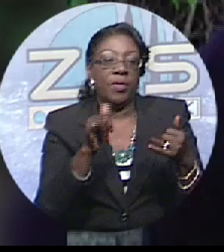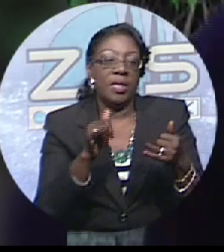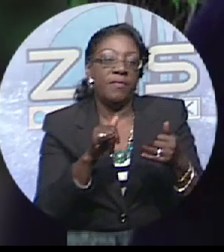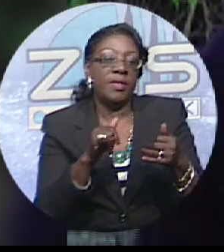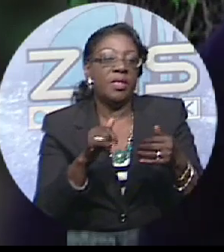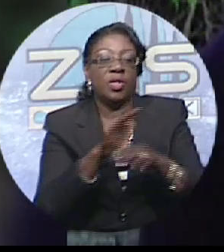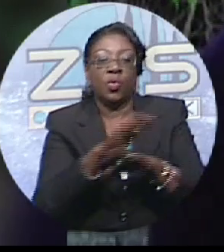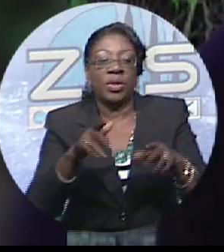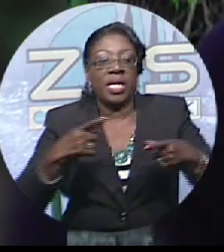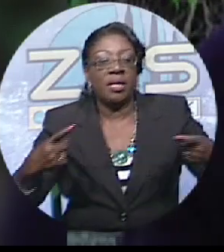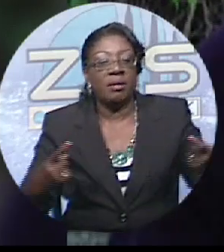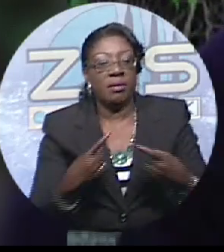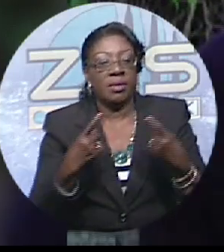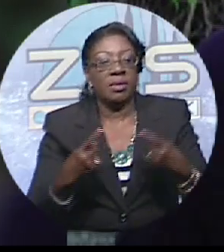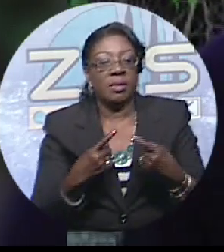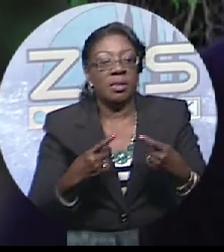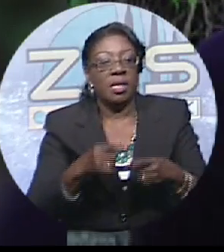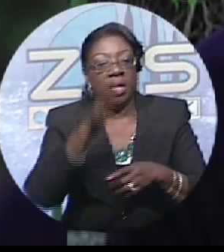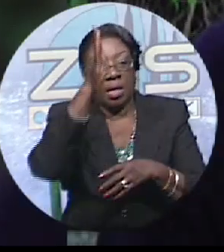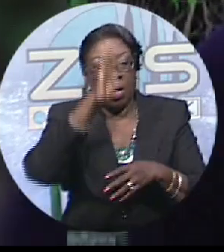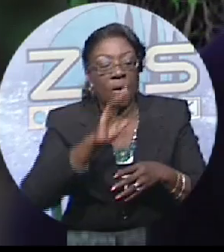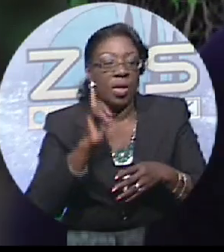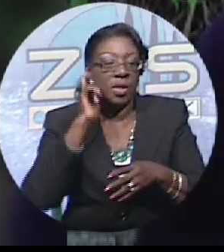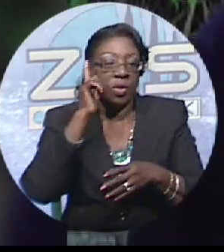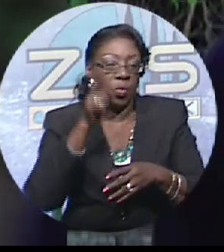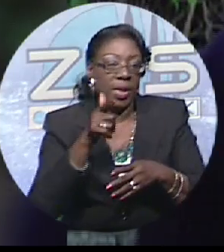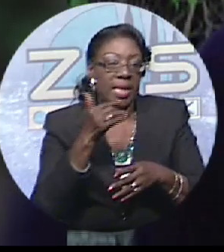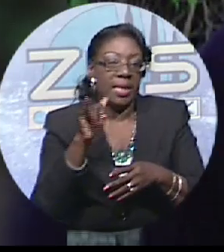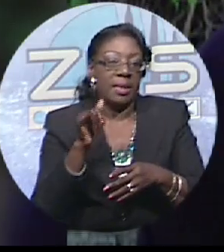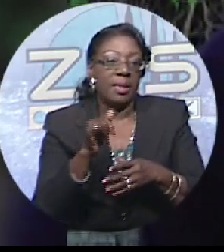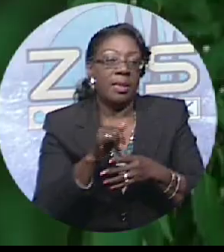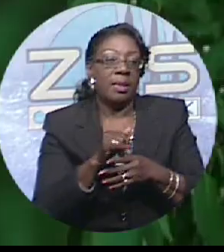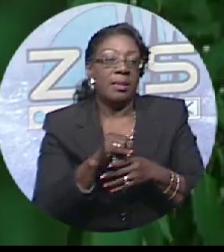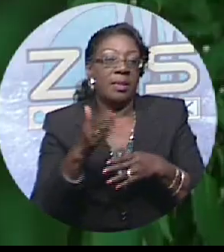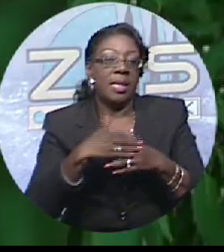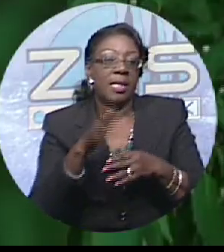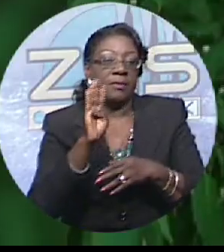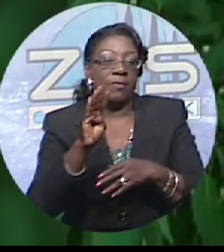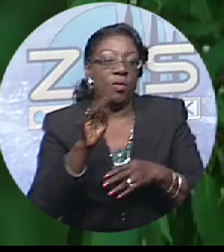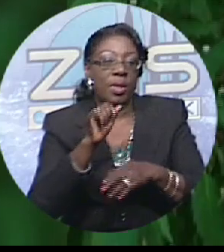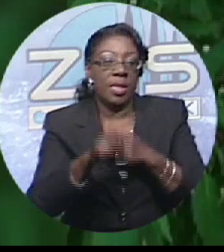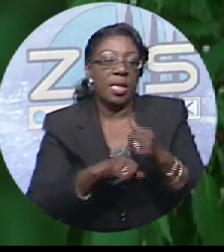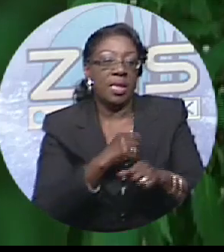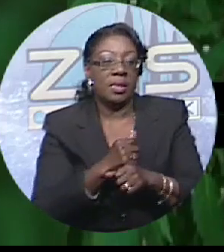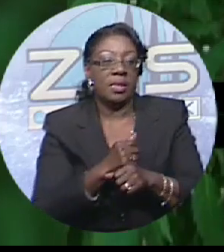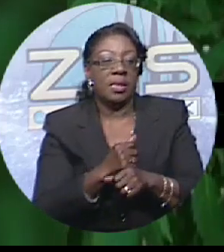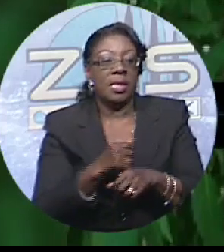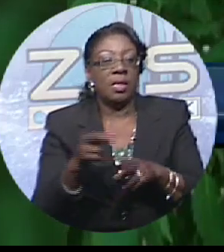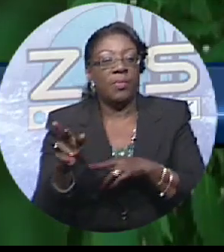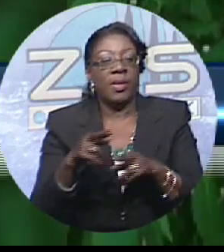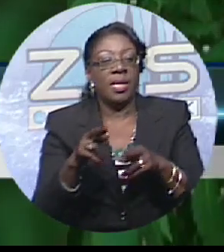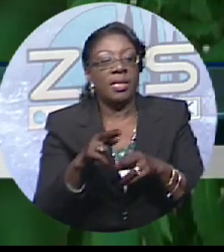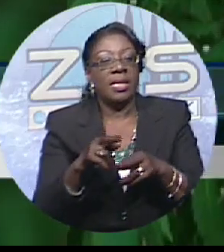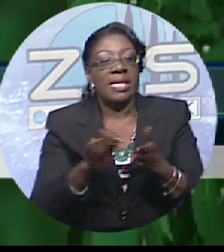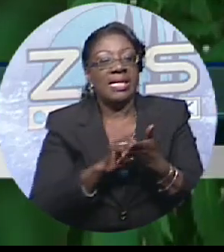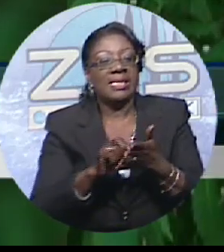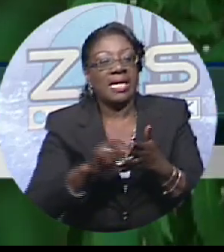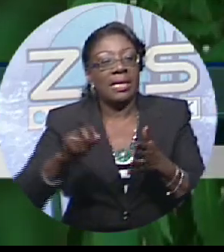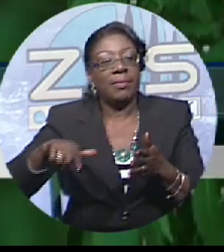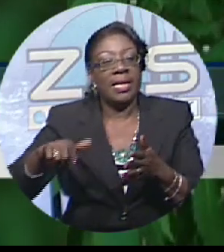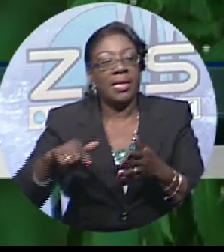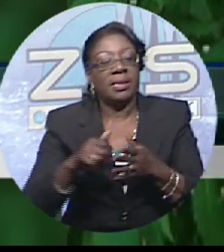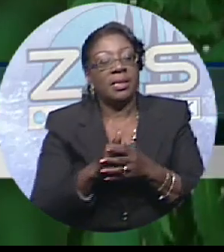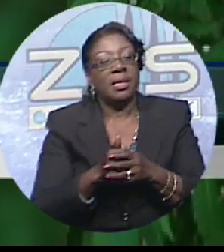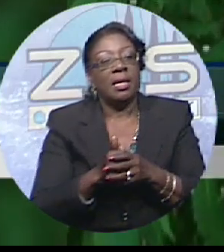and God's work, 3 years, 4 years. I didn't play in the regular season. I signed late because